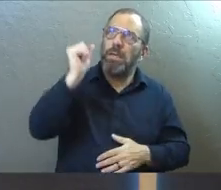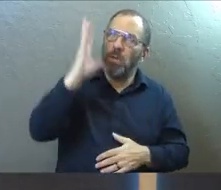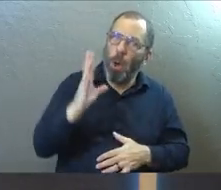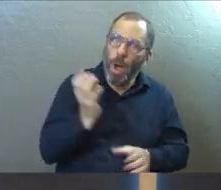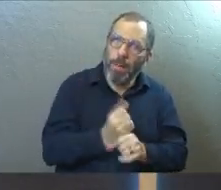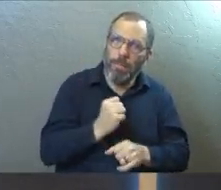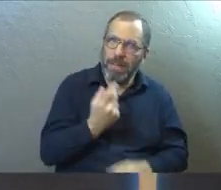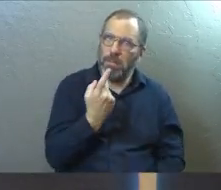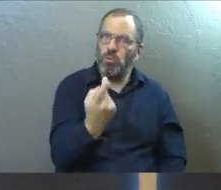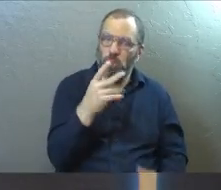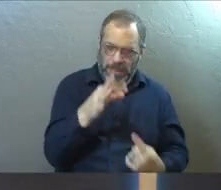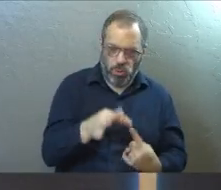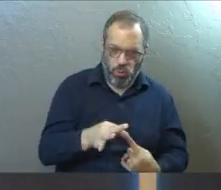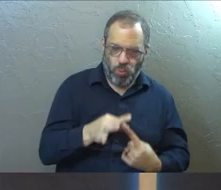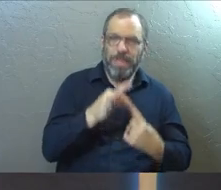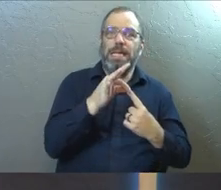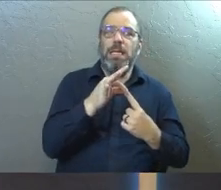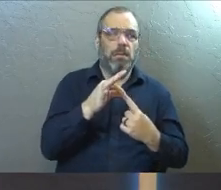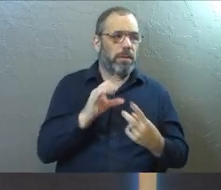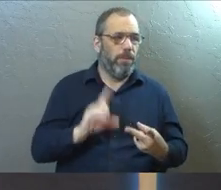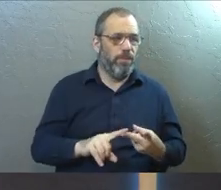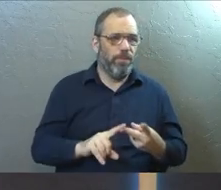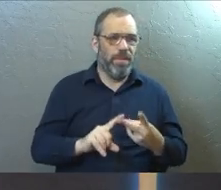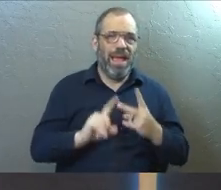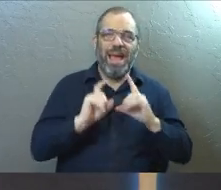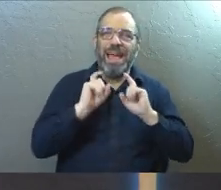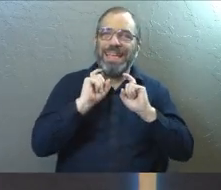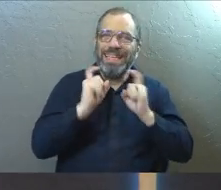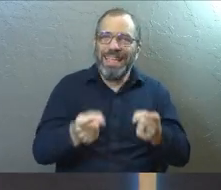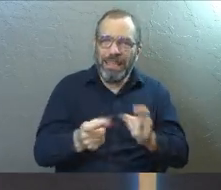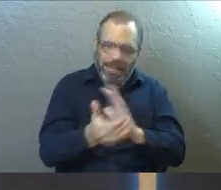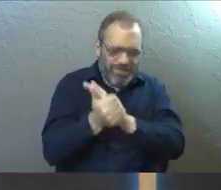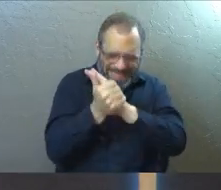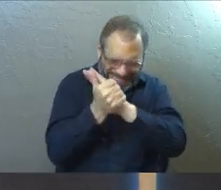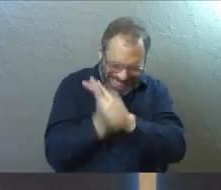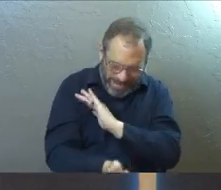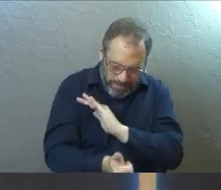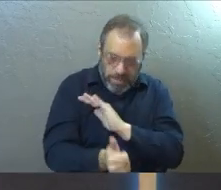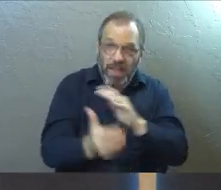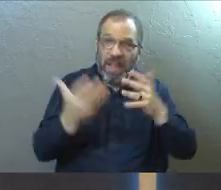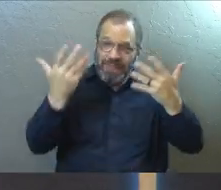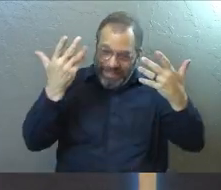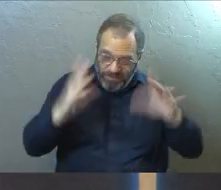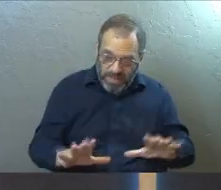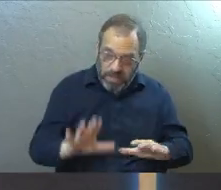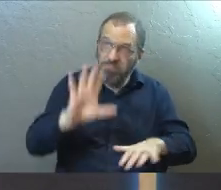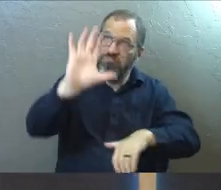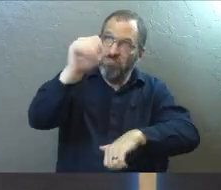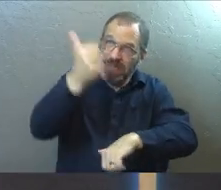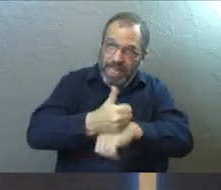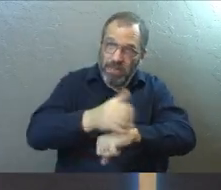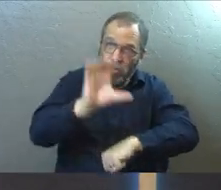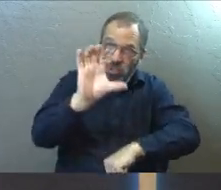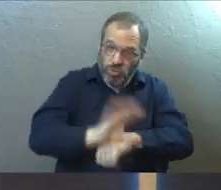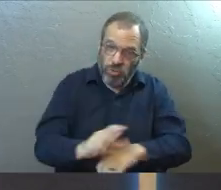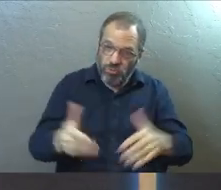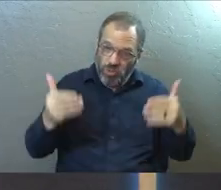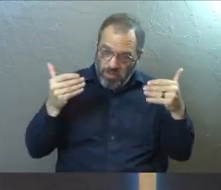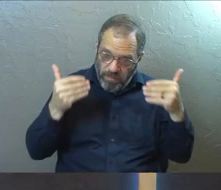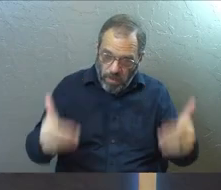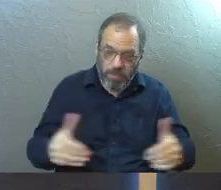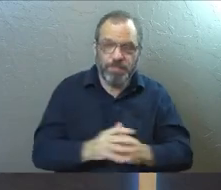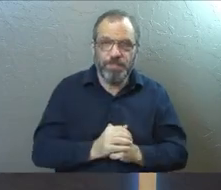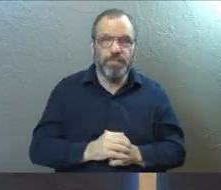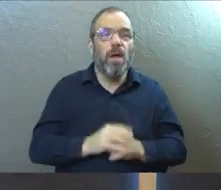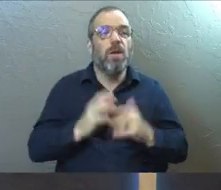make us all unique, to give us different gifts and callings so that we can all accomplish the goal that he set before us as the church and move forward in that